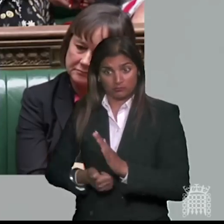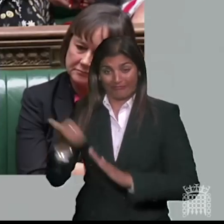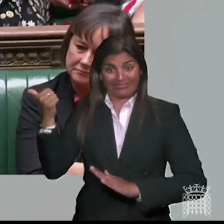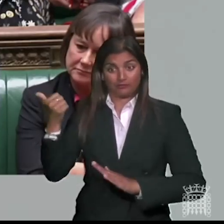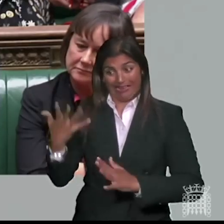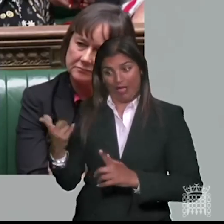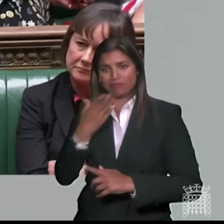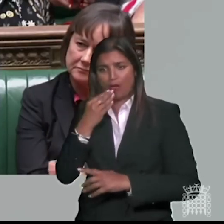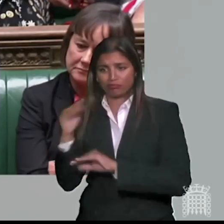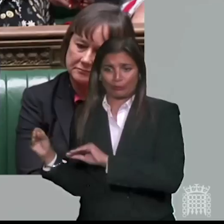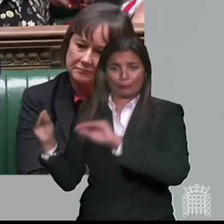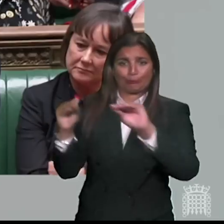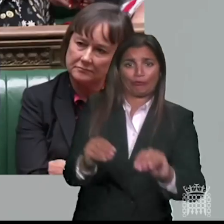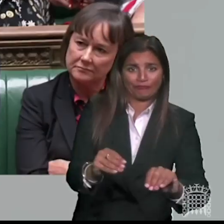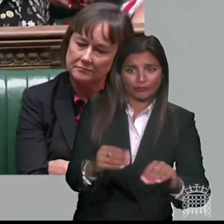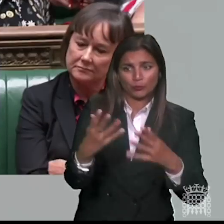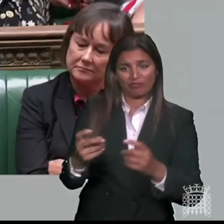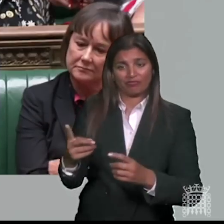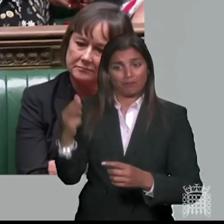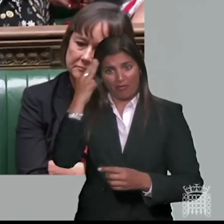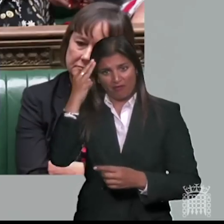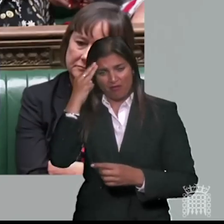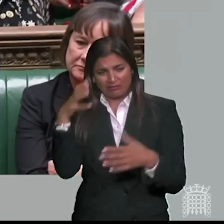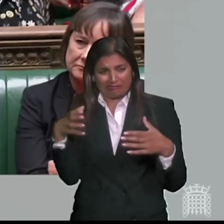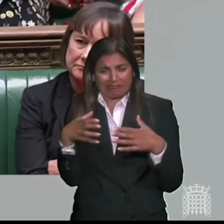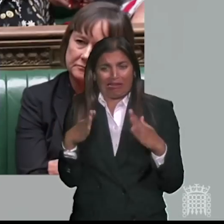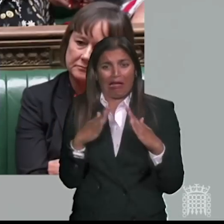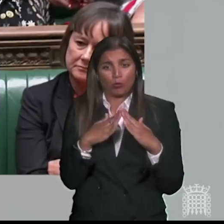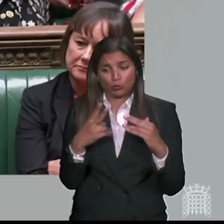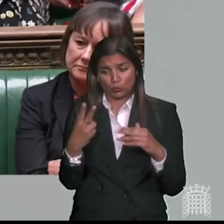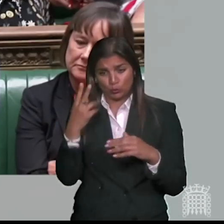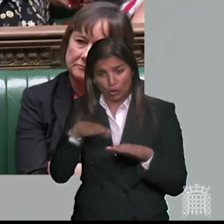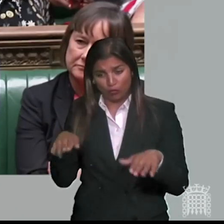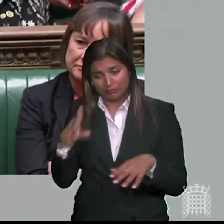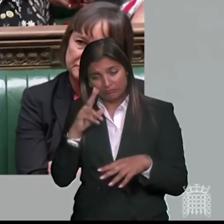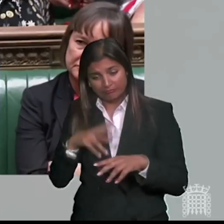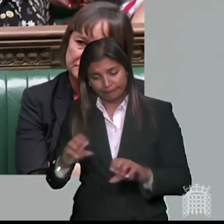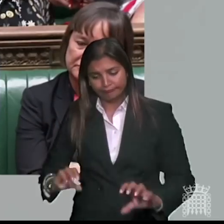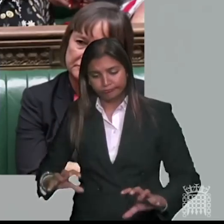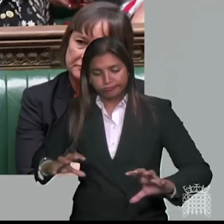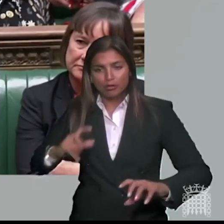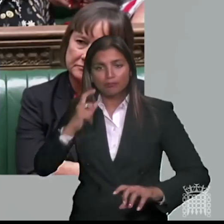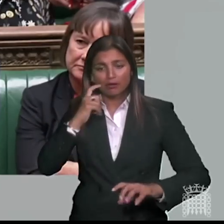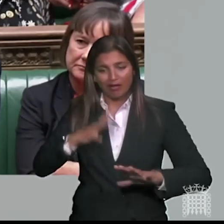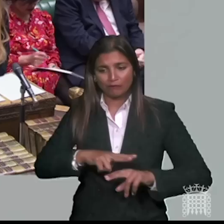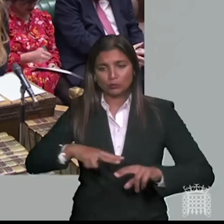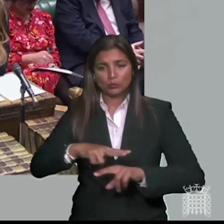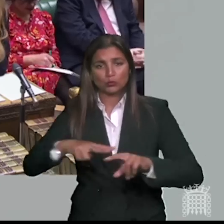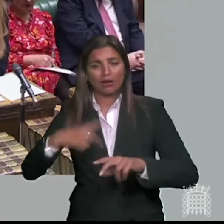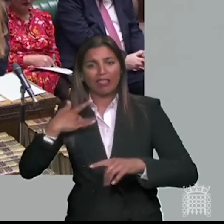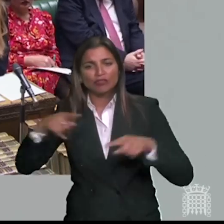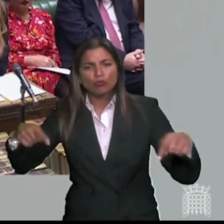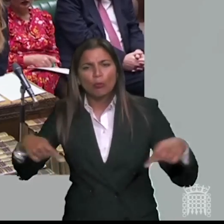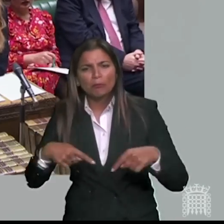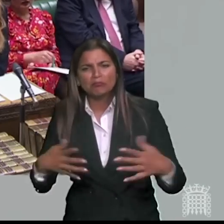Jessica's mother in a cramped house where her 2 eldest children are sleeping on blow-up beds in the front room surrounded by their belongings. Hardly